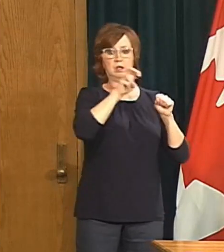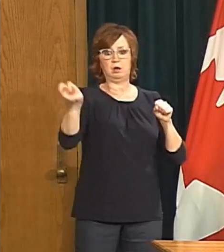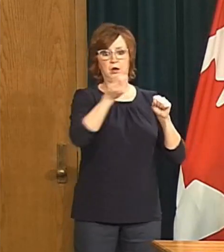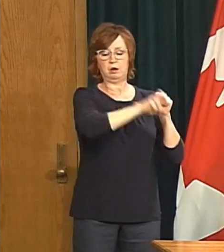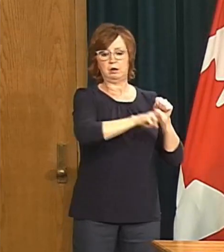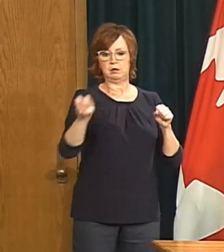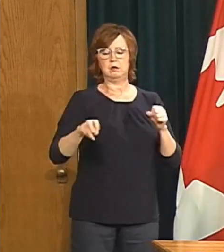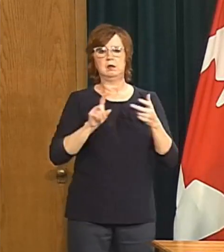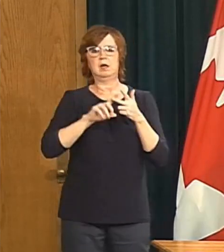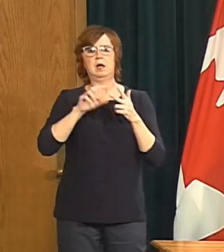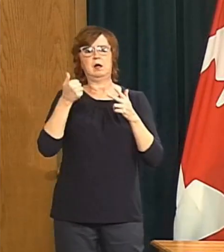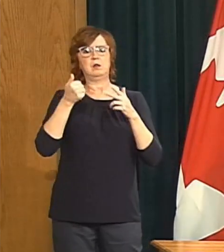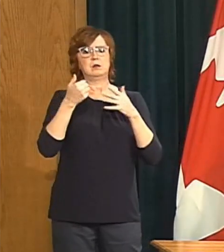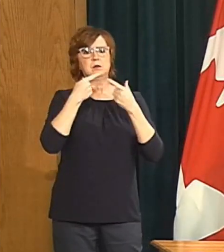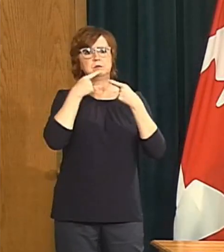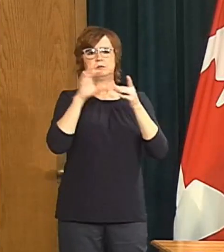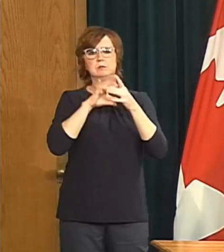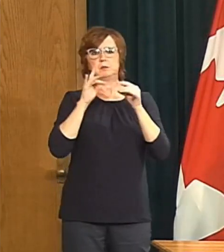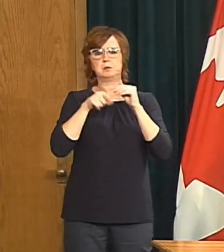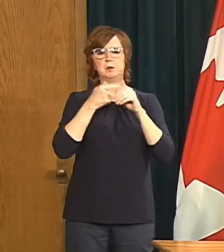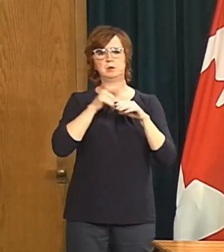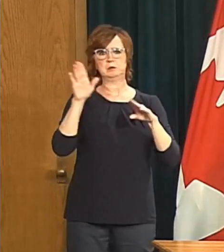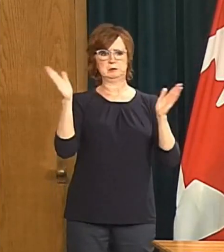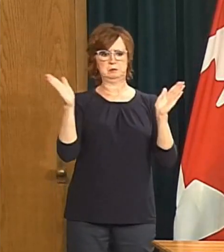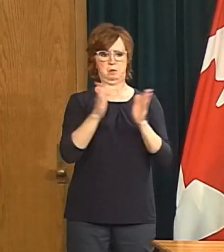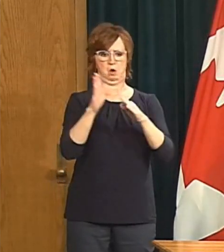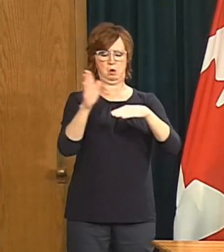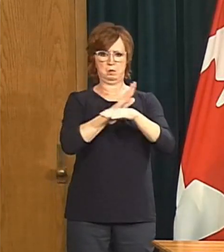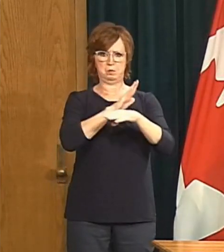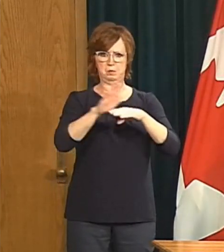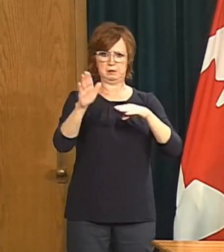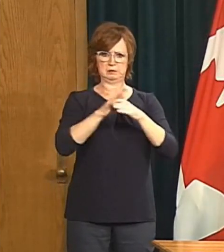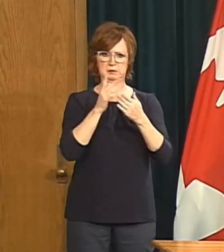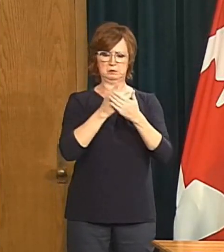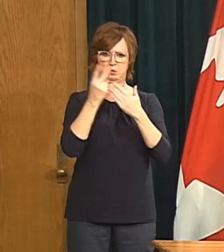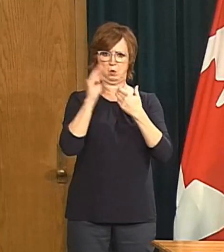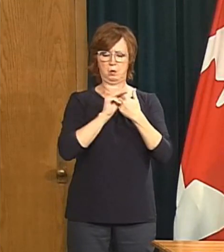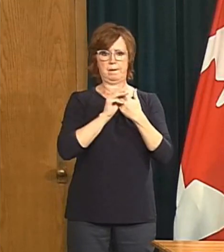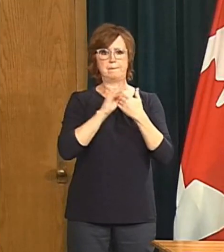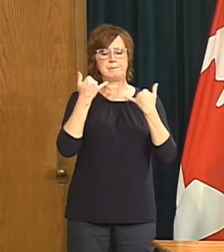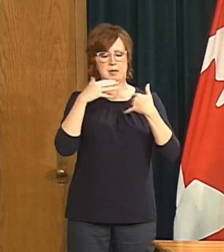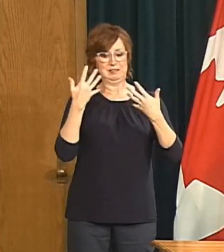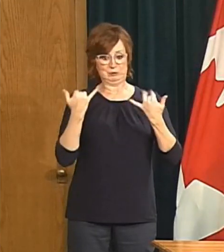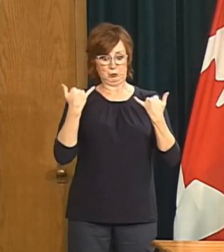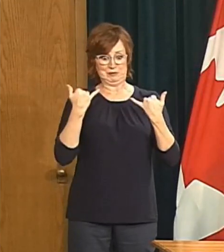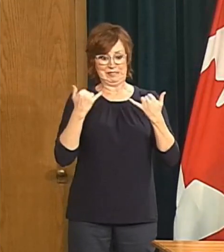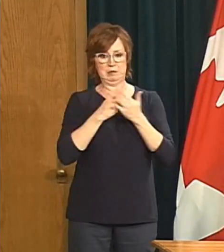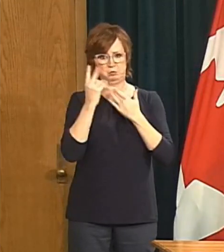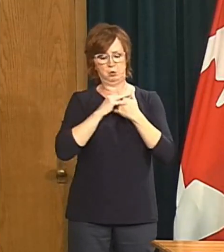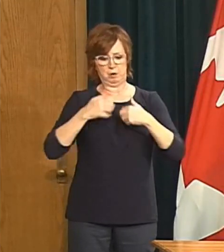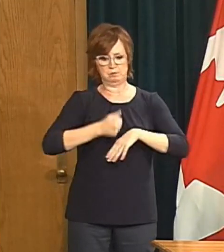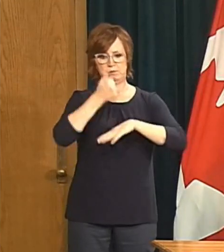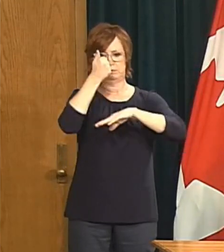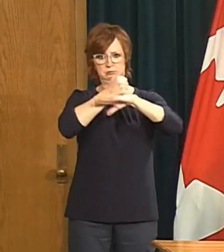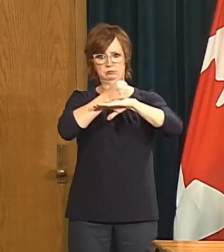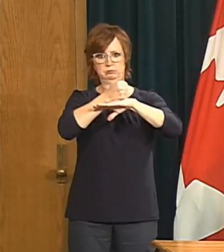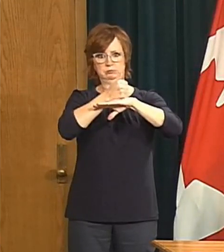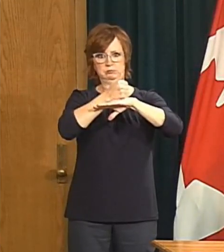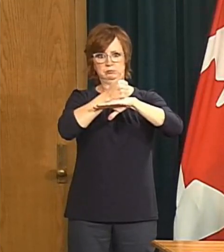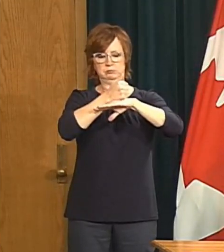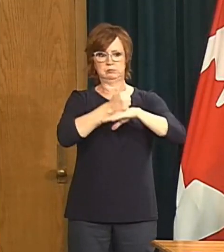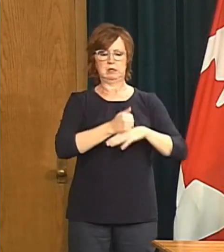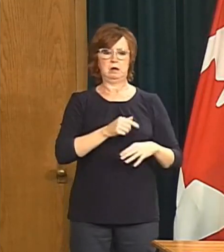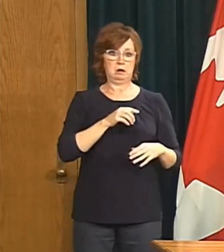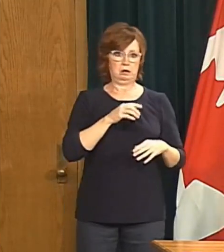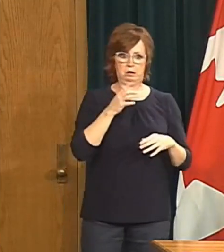now live as of today. If you have a business that has had to close, or you have a business that has had to